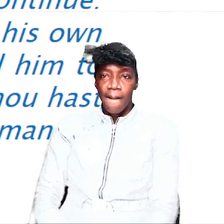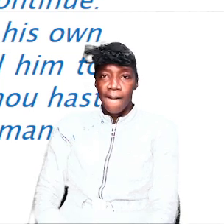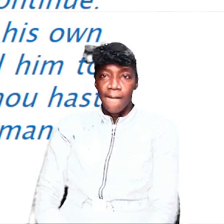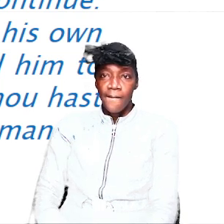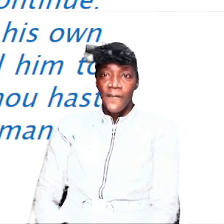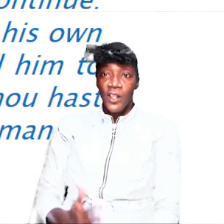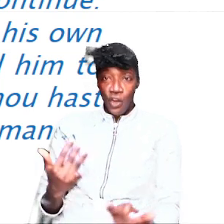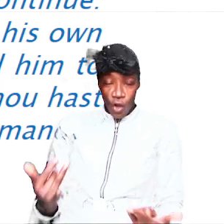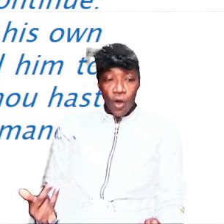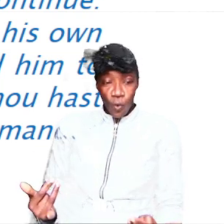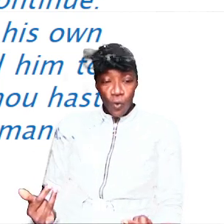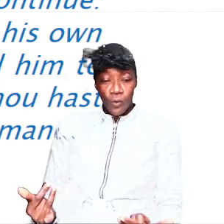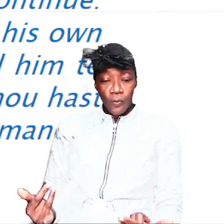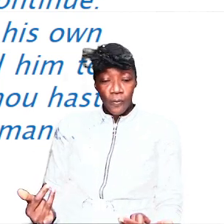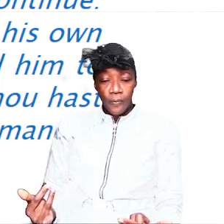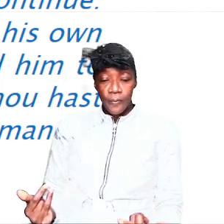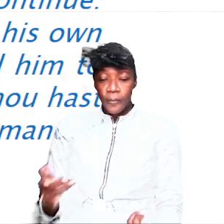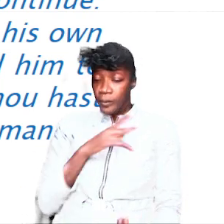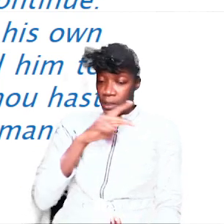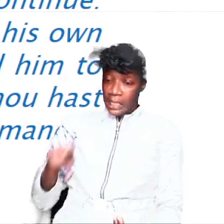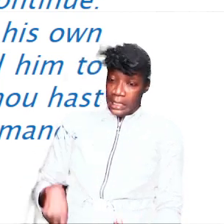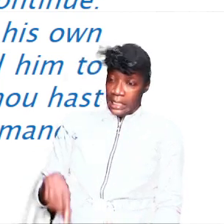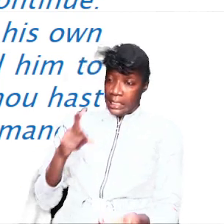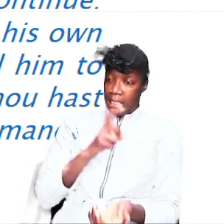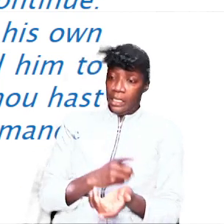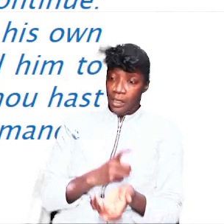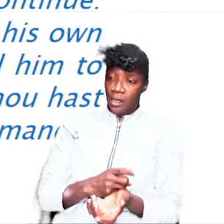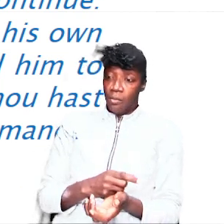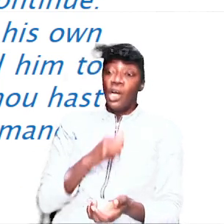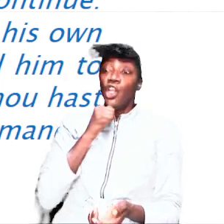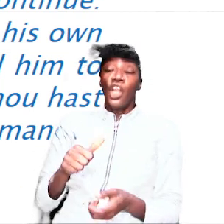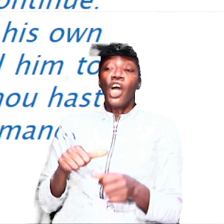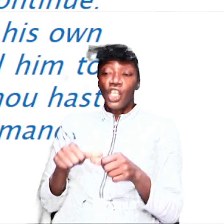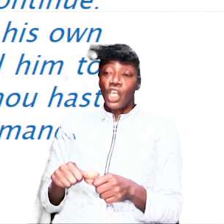But now thy kingdom shall not continue.